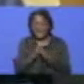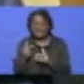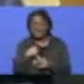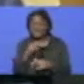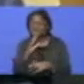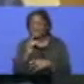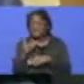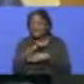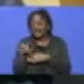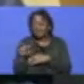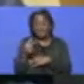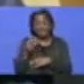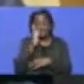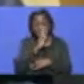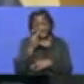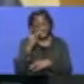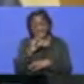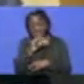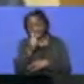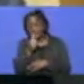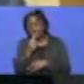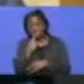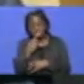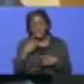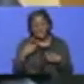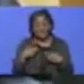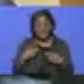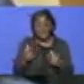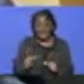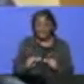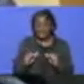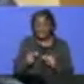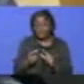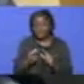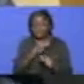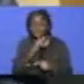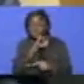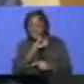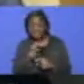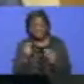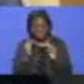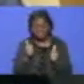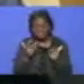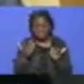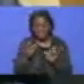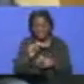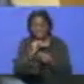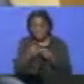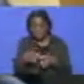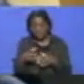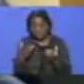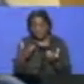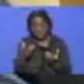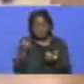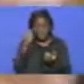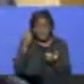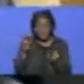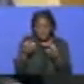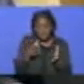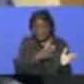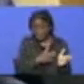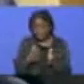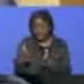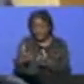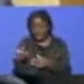anyone who has such a talent to speak extemporaneously. He went and spoke without notes,